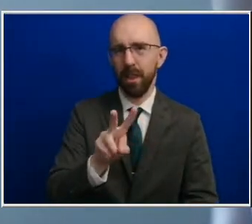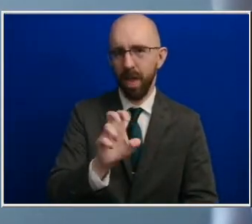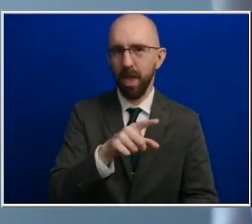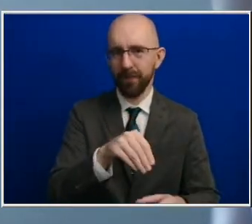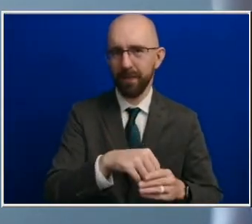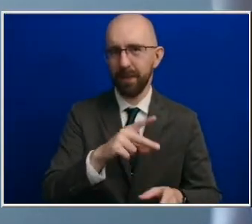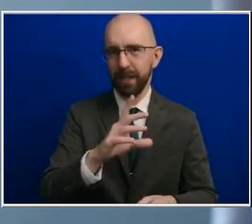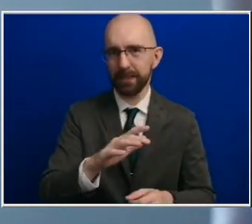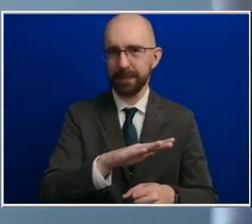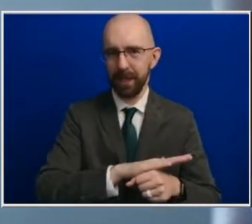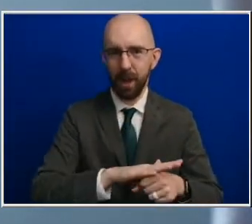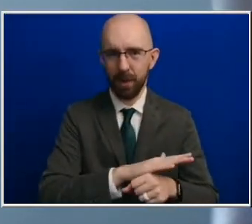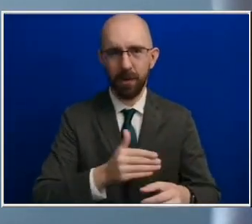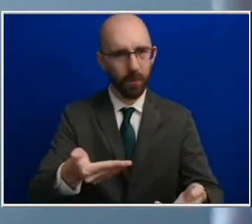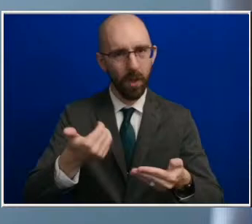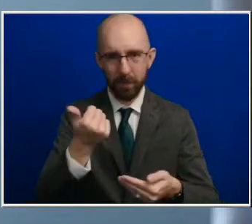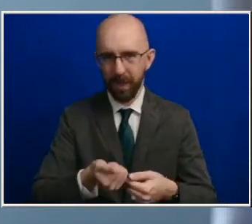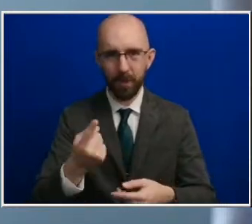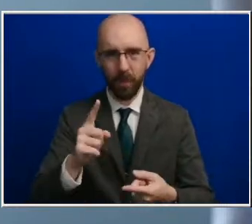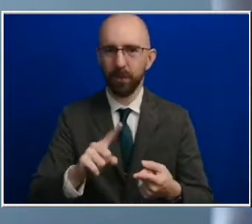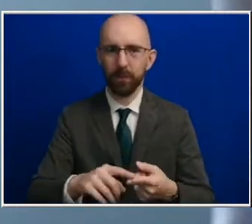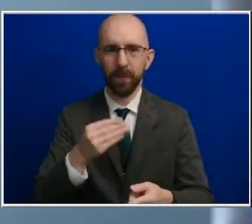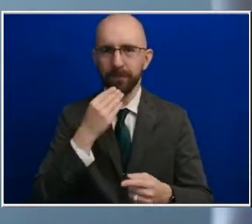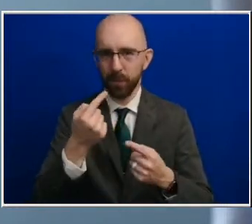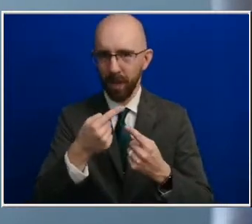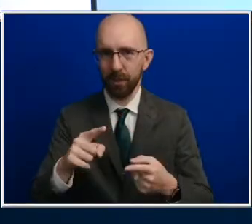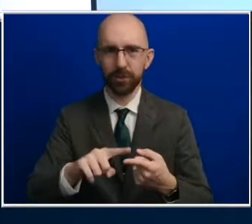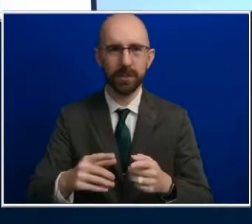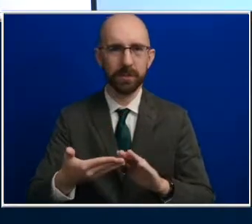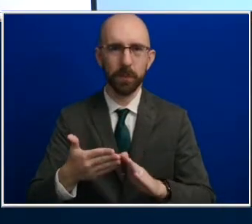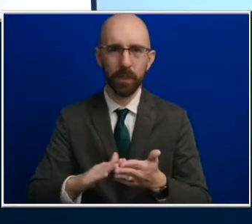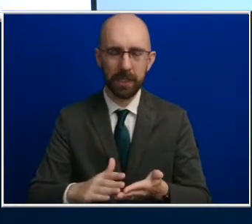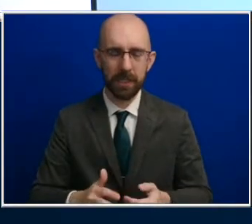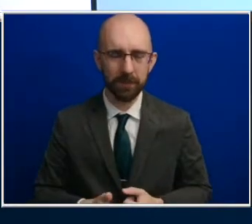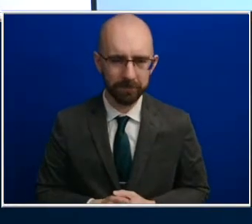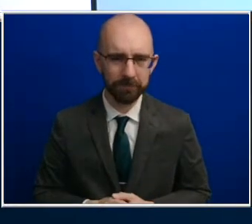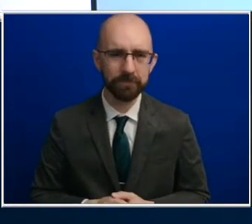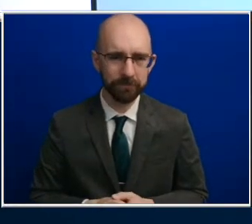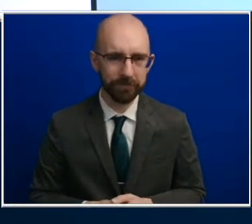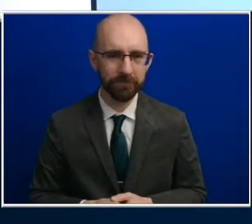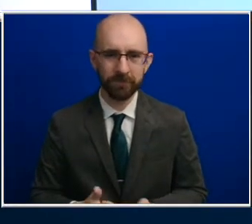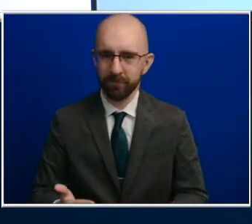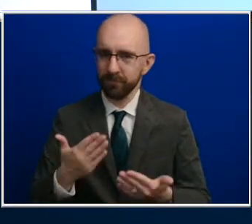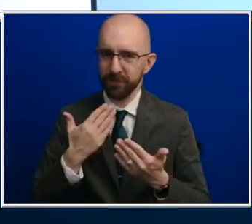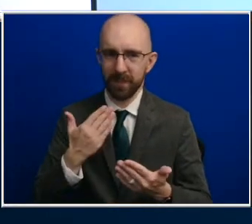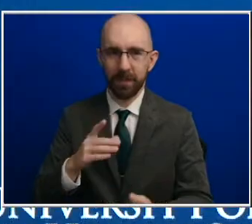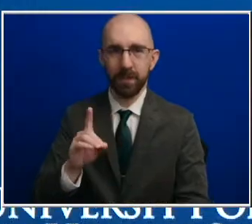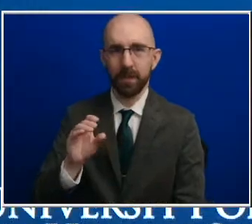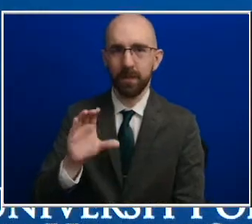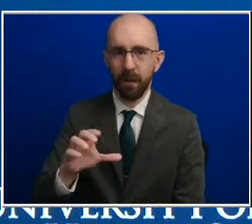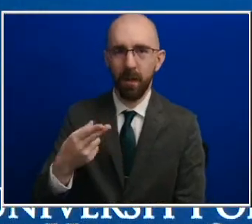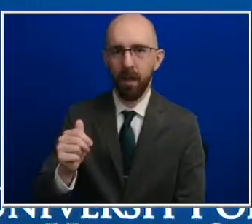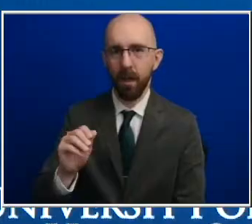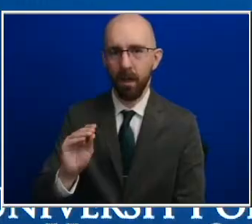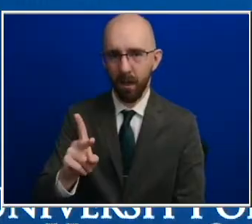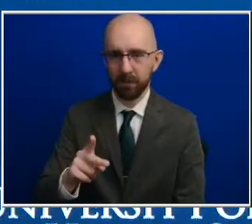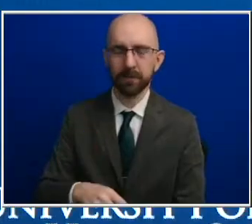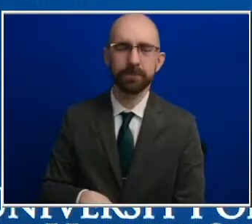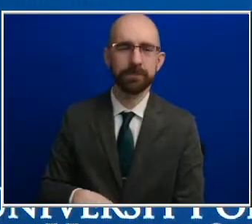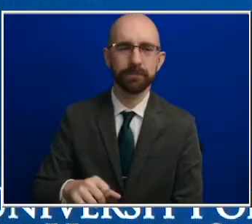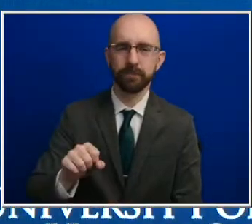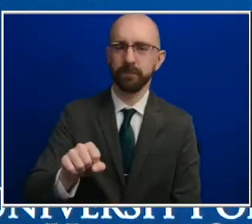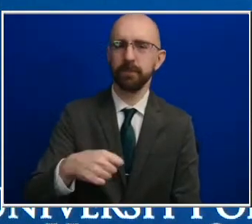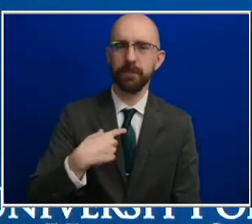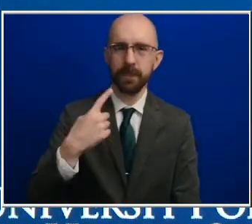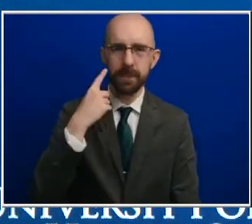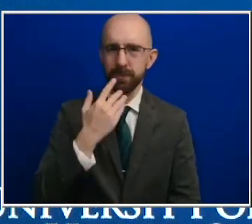welcome everyone in the food allergy community. All right, well, thank you. Doc Hawk. Yeah, I think it's good to